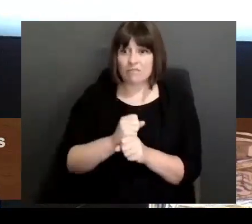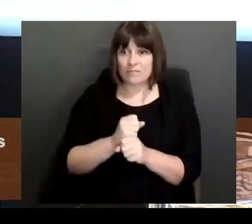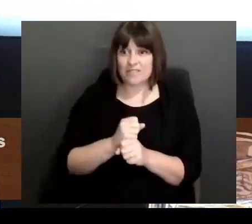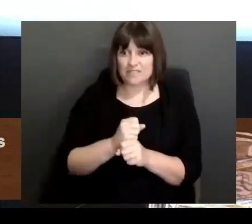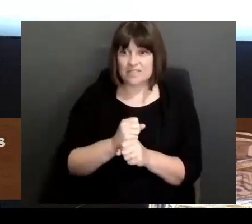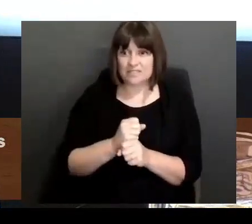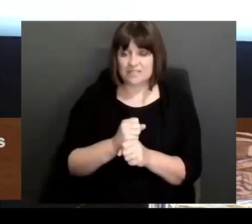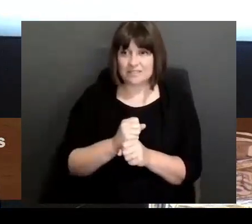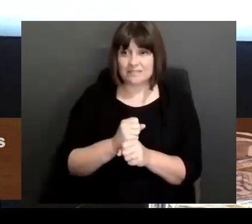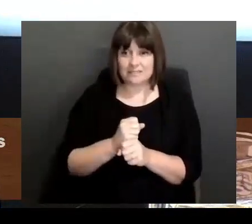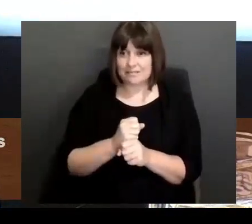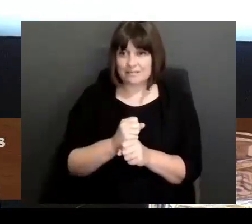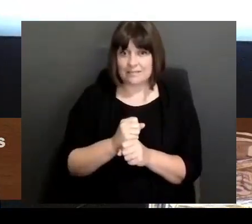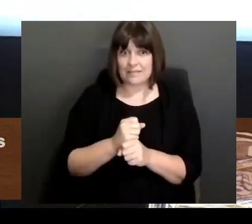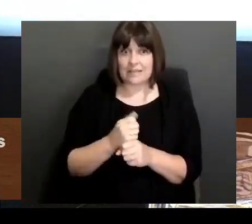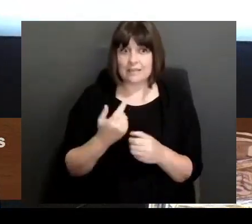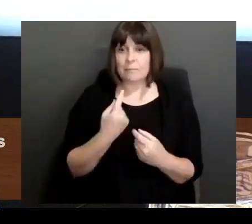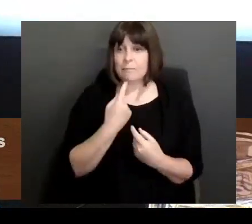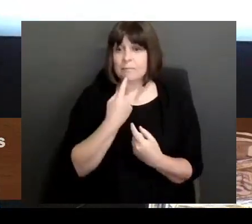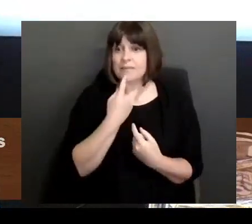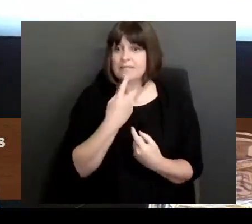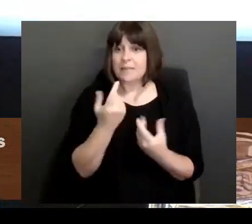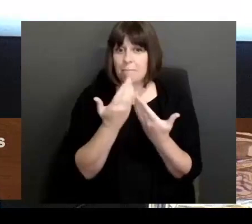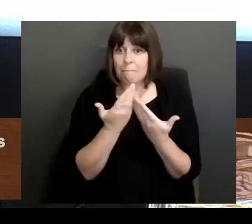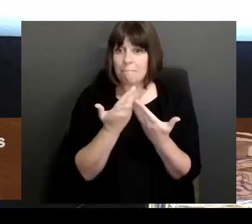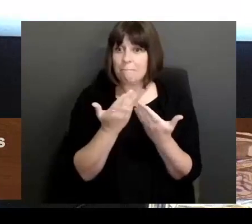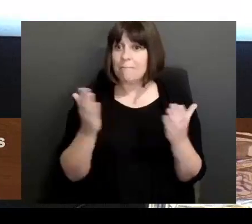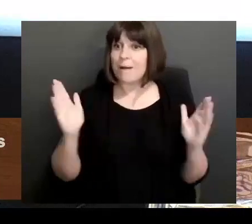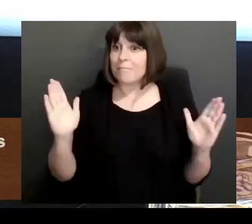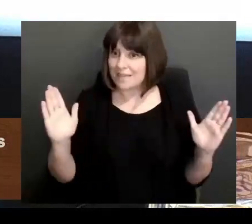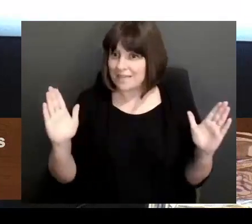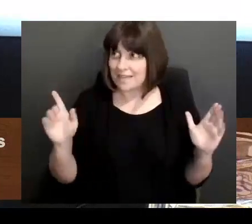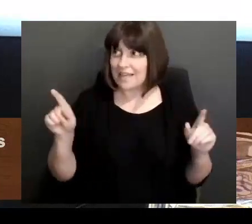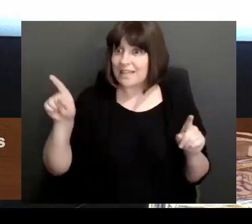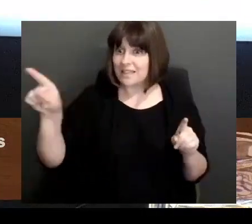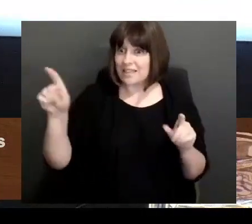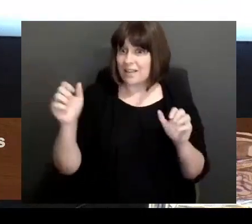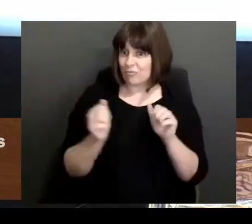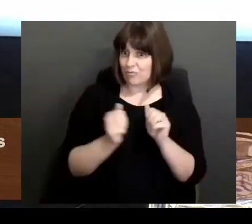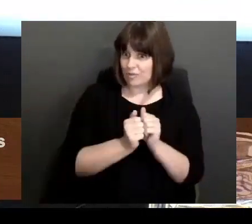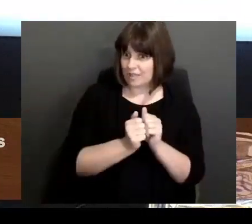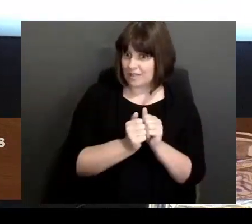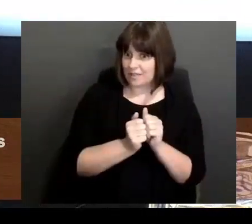public statements to support that.